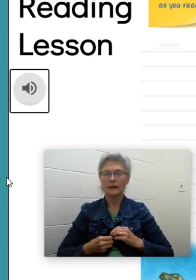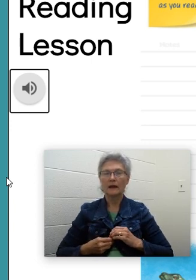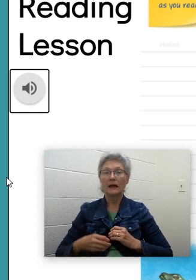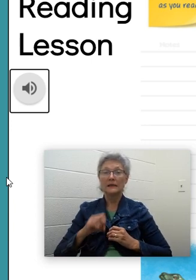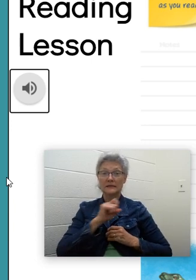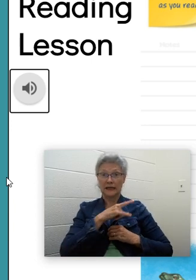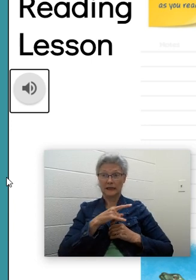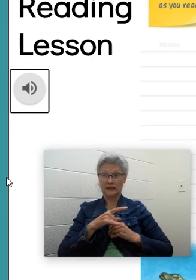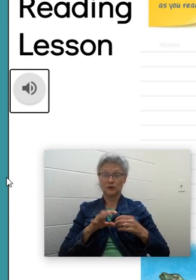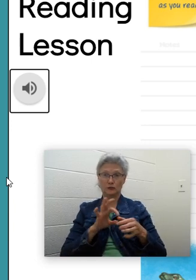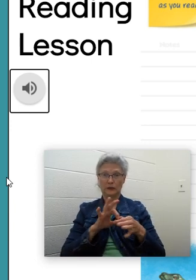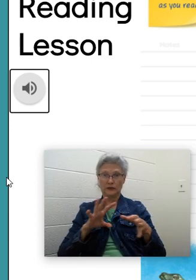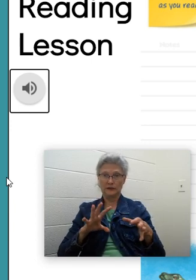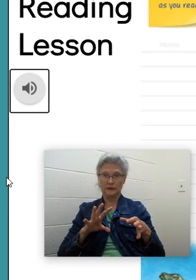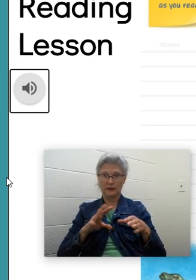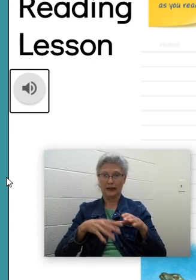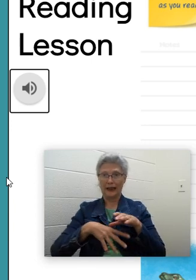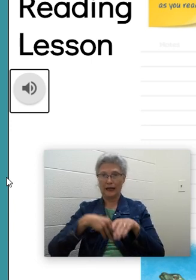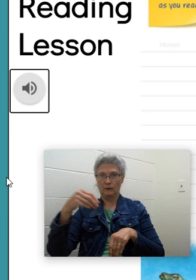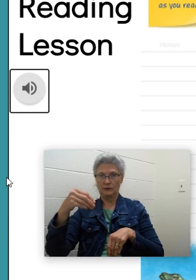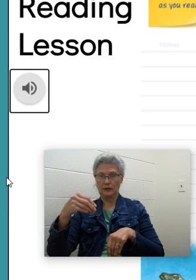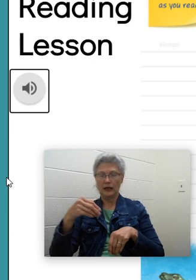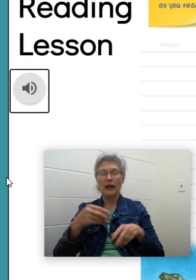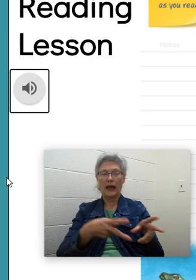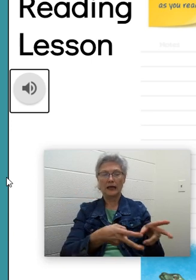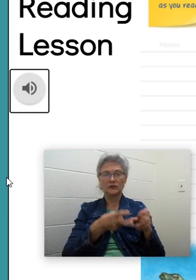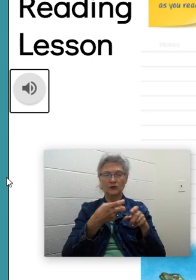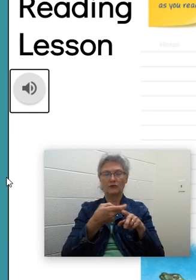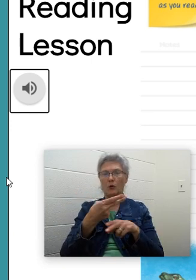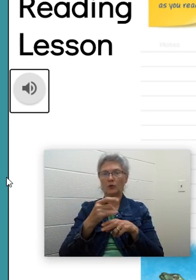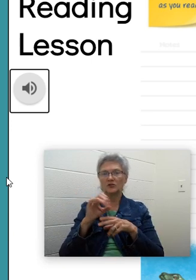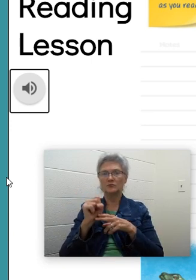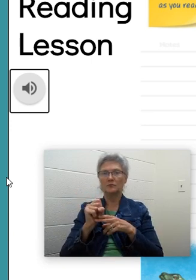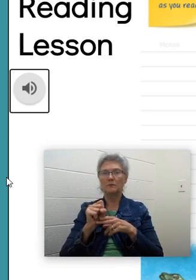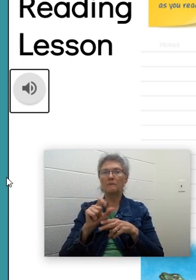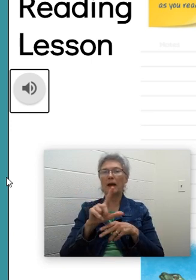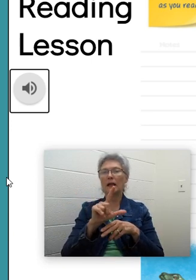Stanley's Release, an excerpt from Holes. By Louis Chazar.